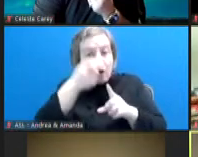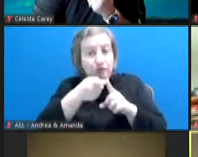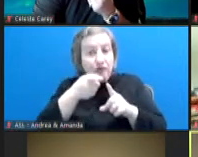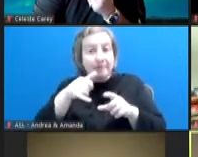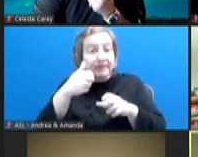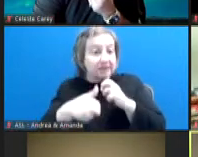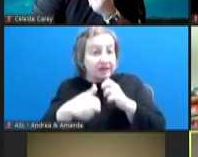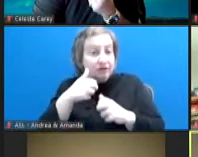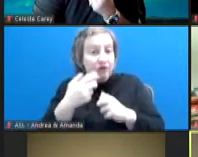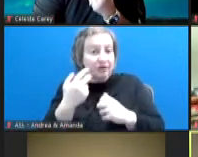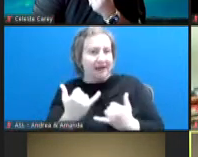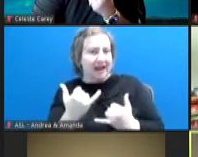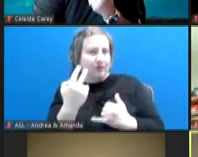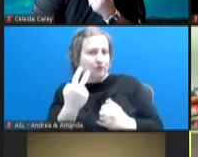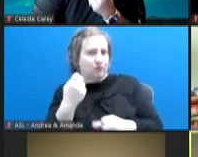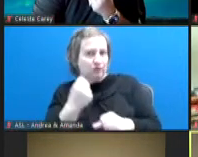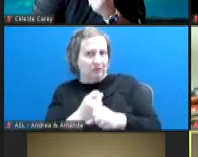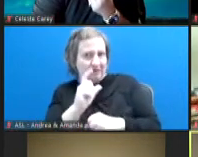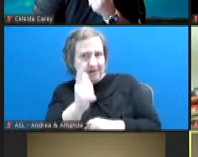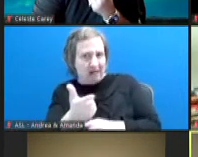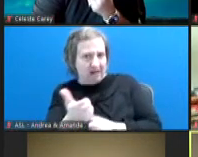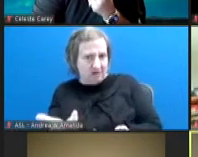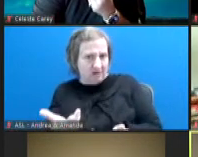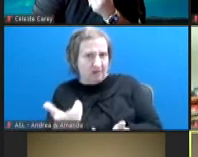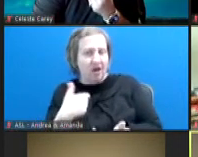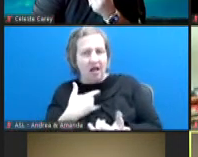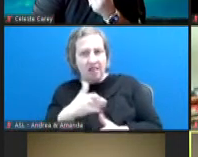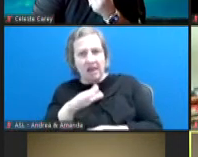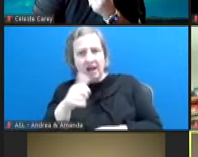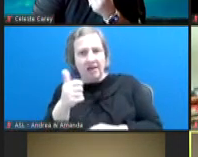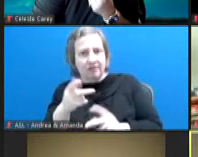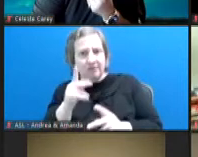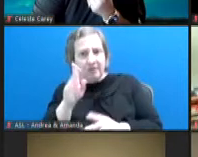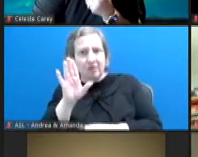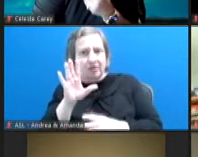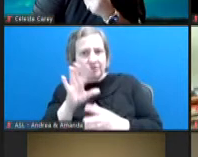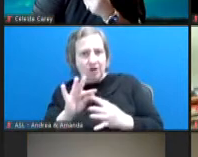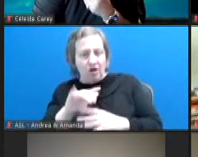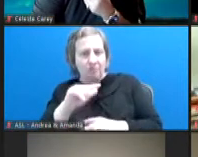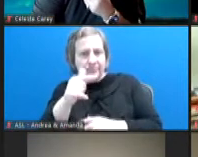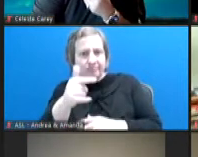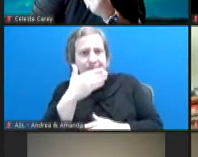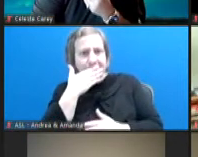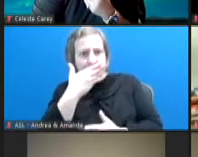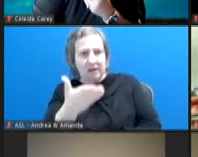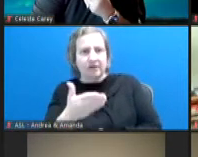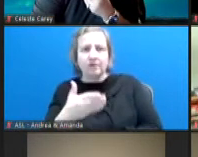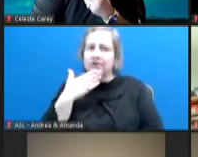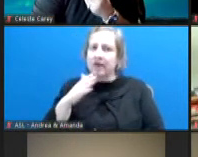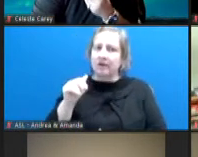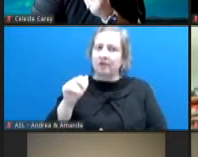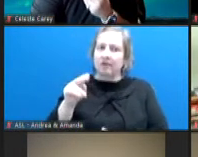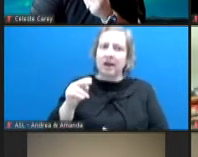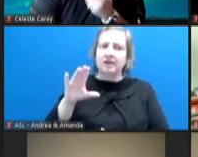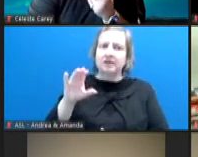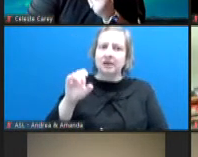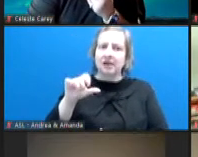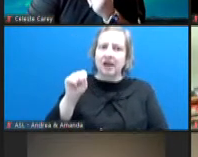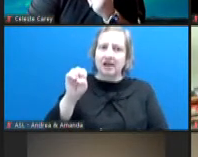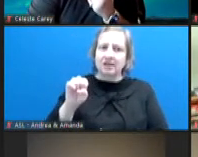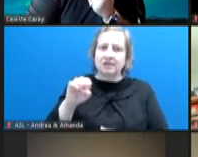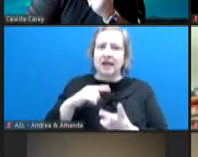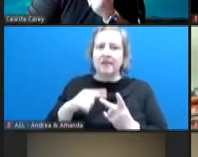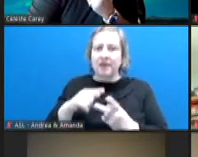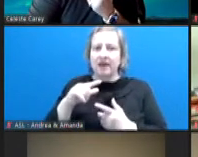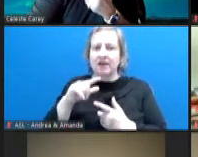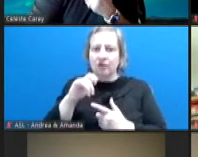and it's 2 years later. I'll let others talk. Thank you. Thank you, Anne, appreciate it. Celeste, and then it'll be Gloria,